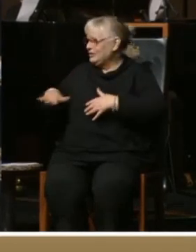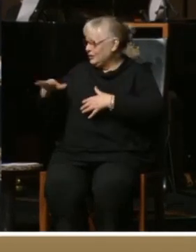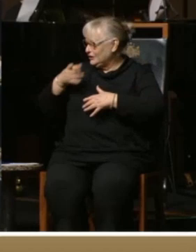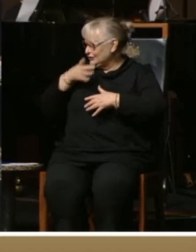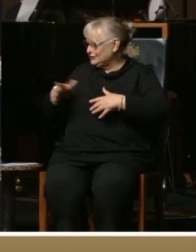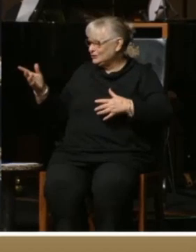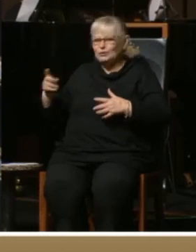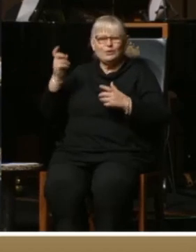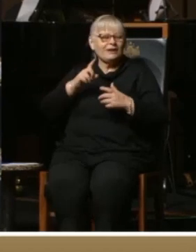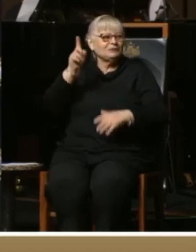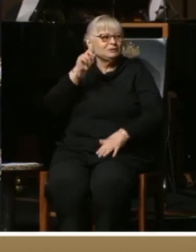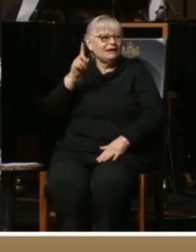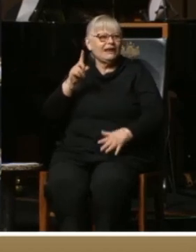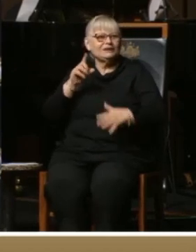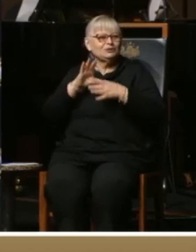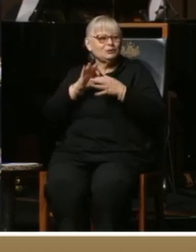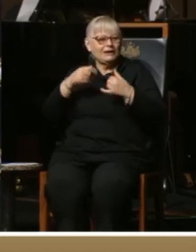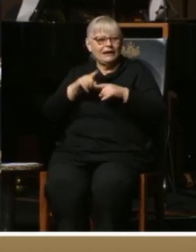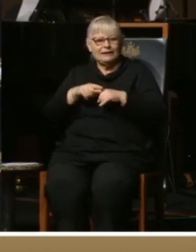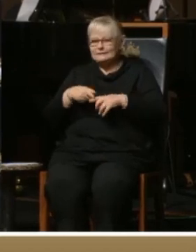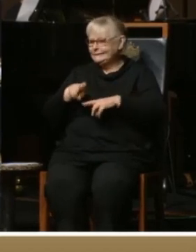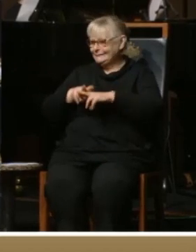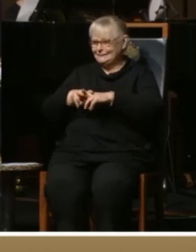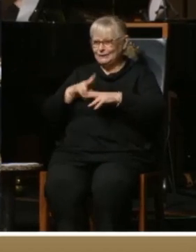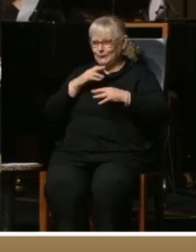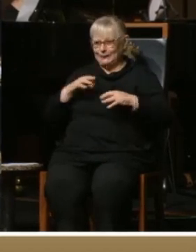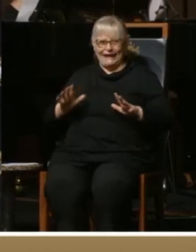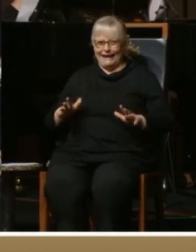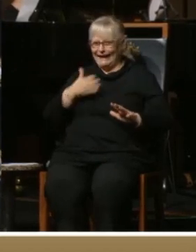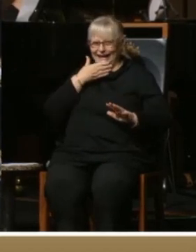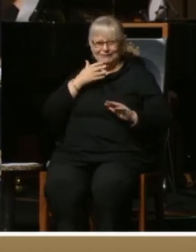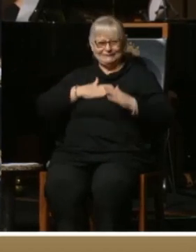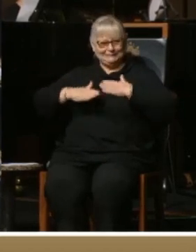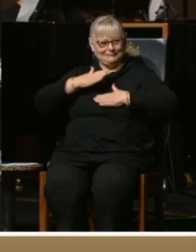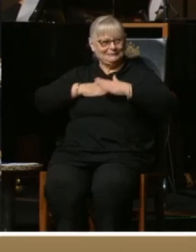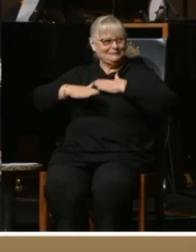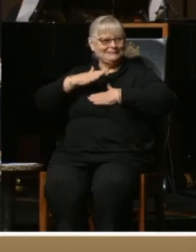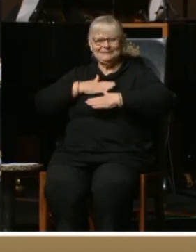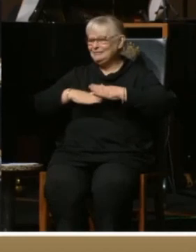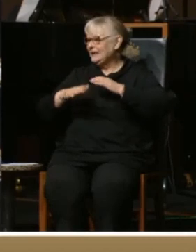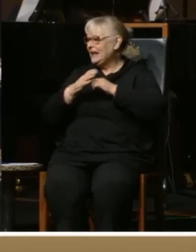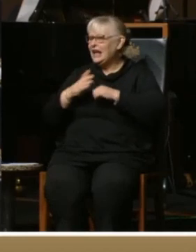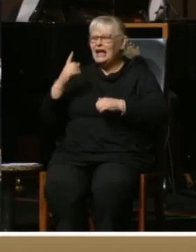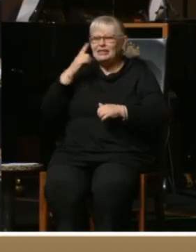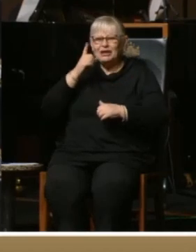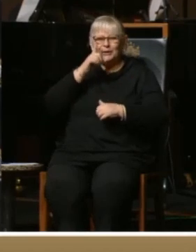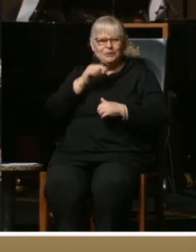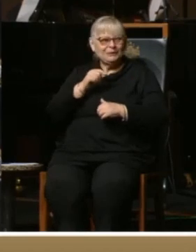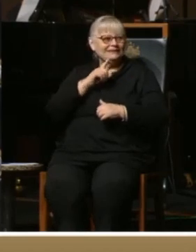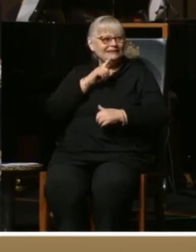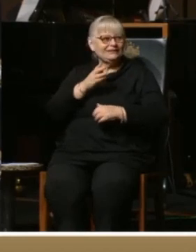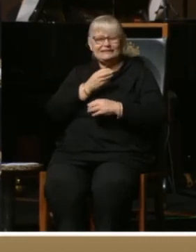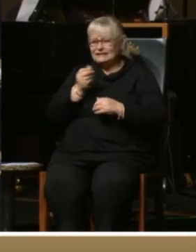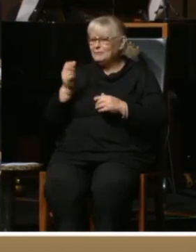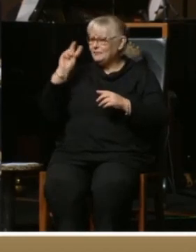who've come along today joining us, sitting so beautifully and so quietly. And I think you could probably tell some